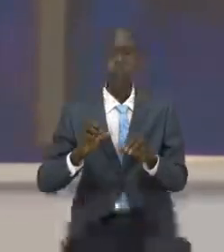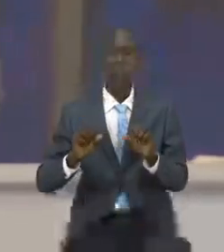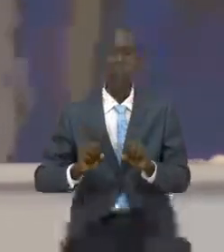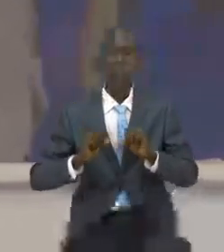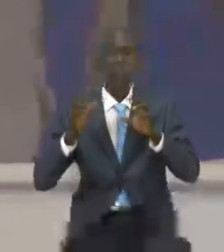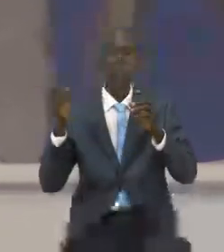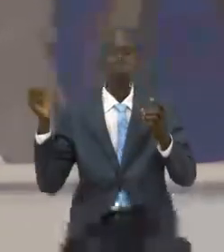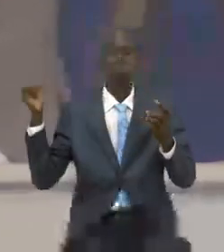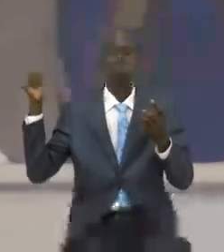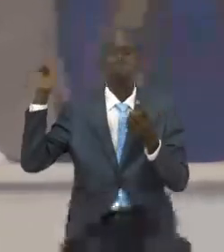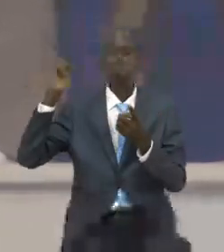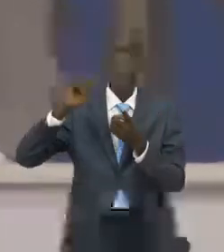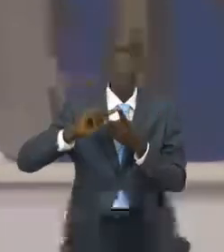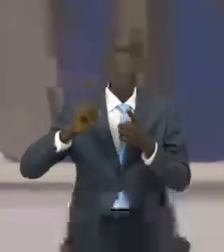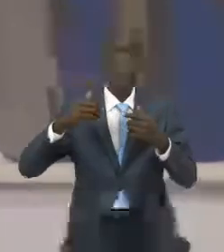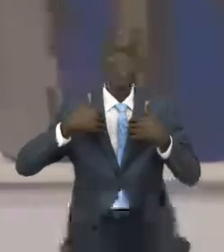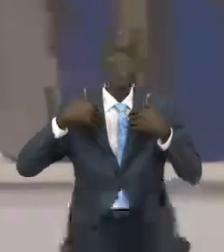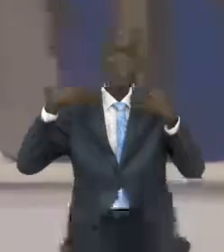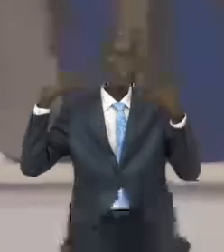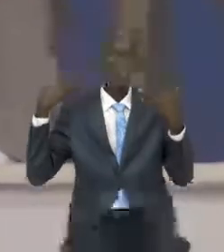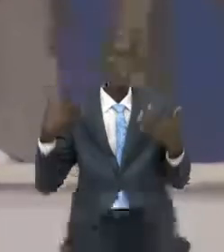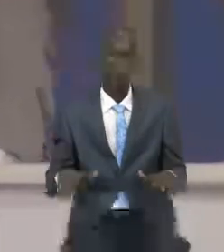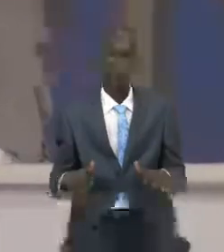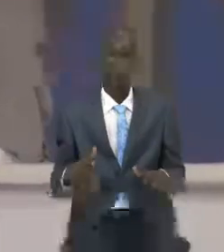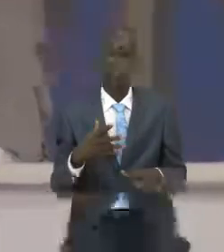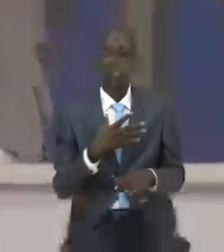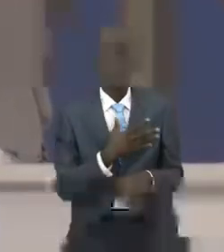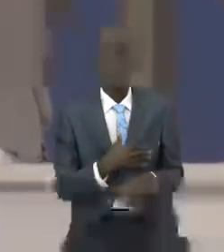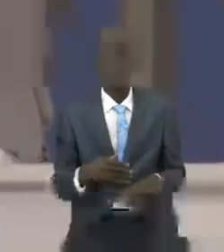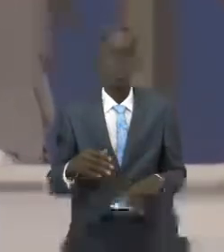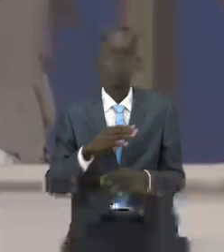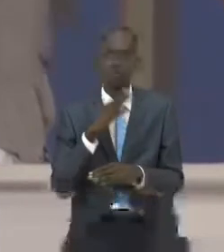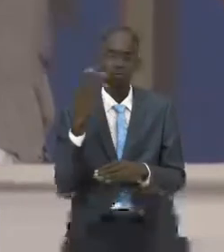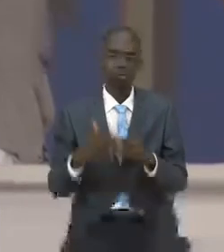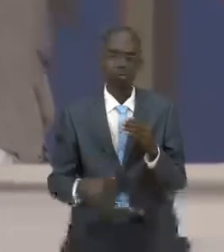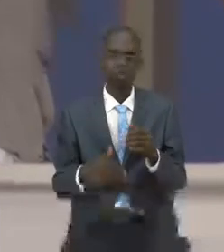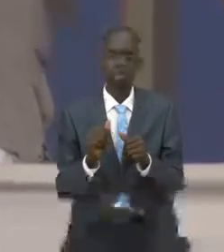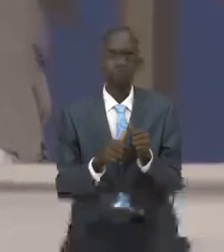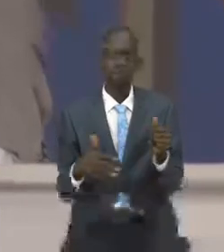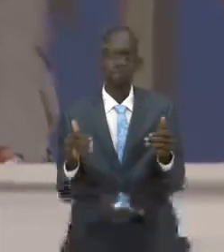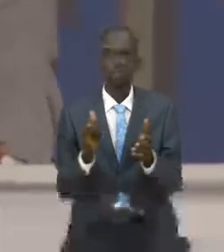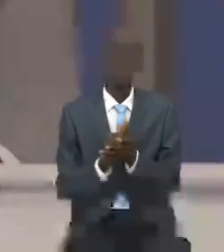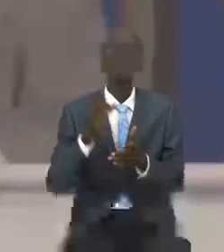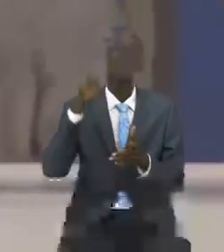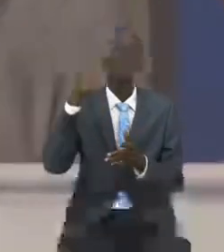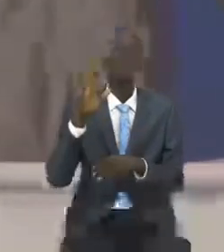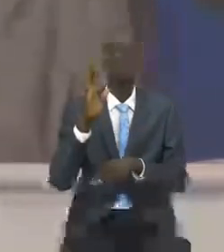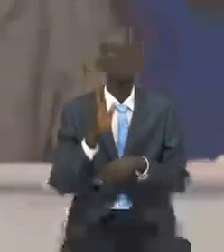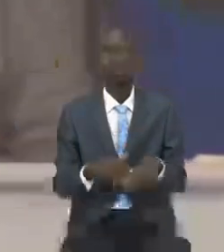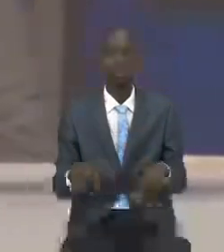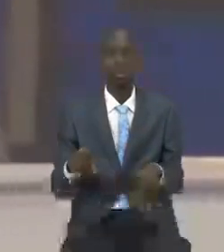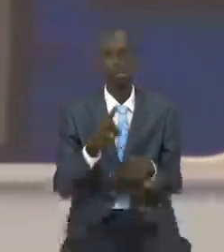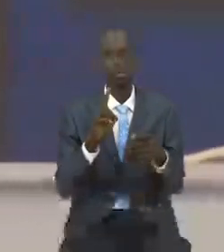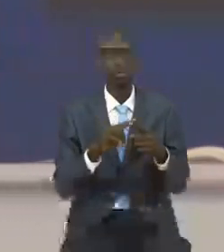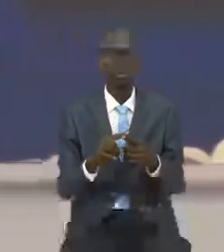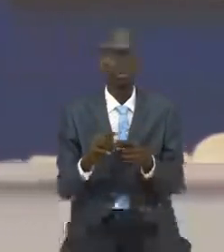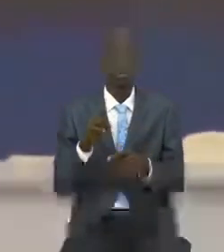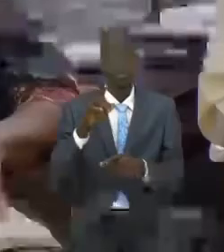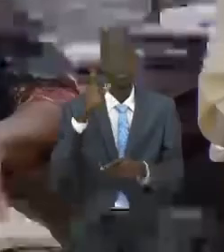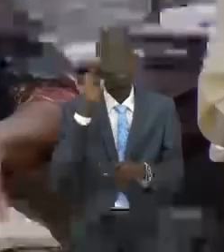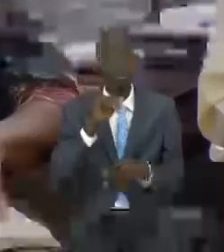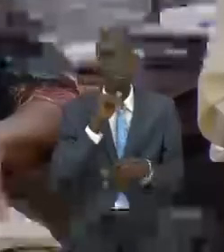until he had finished and finalized everything the Lord called him to. You will not give